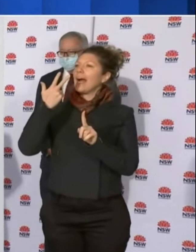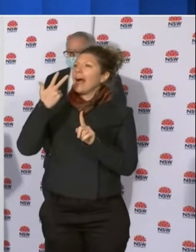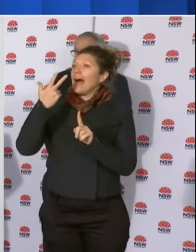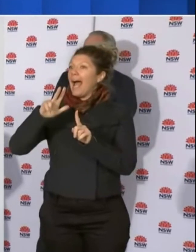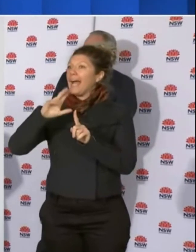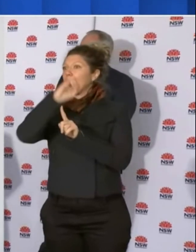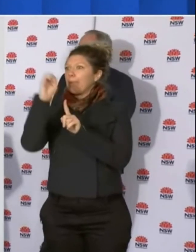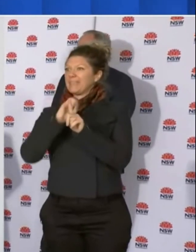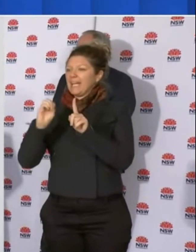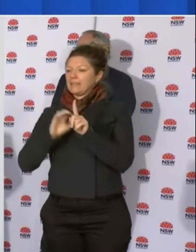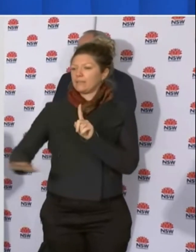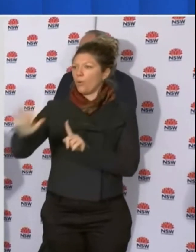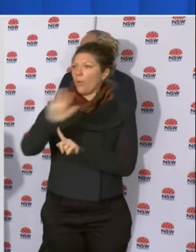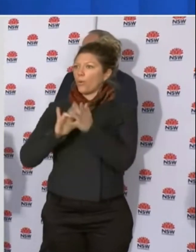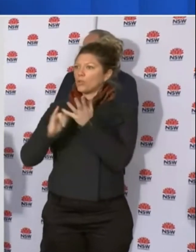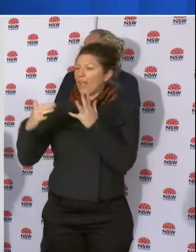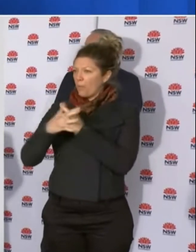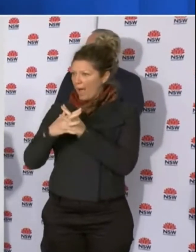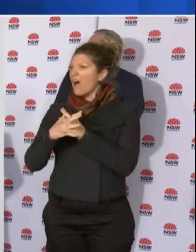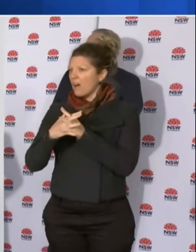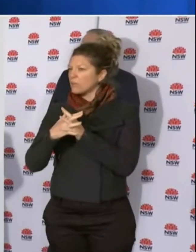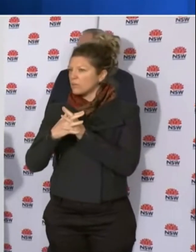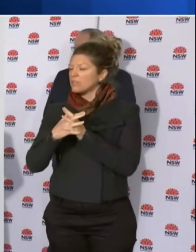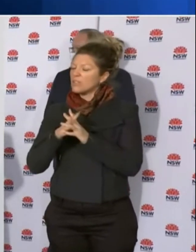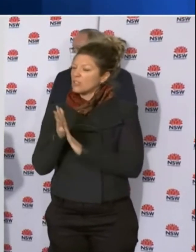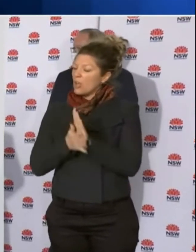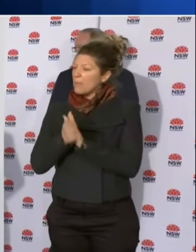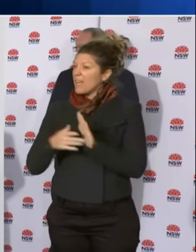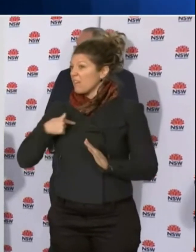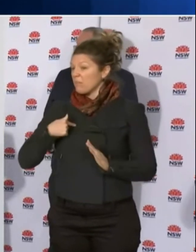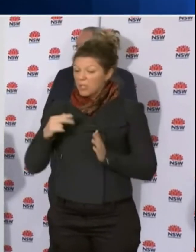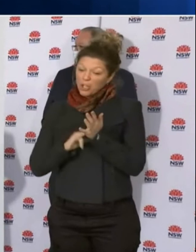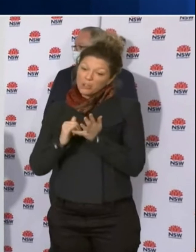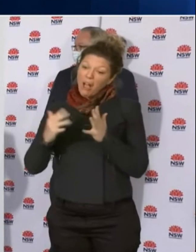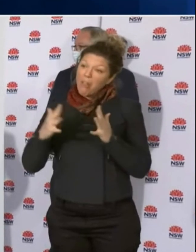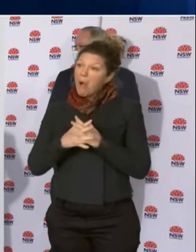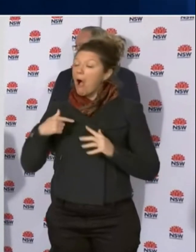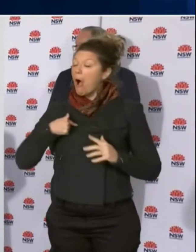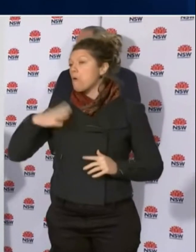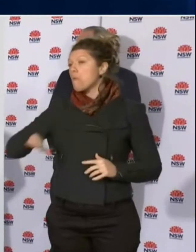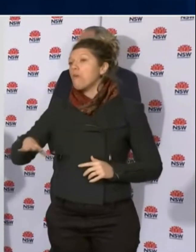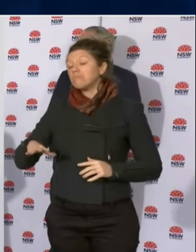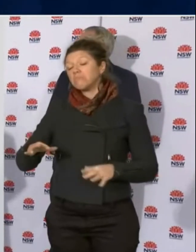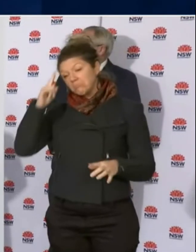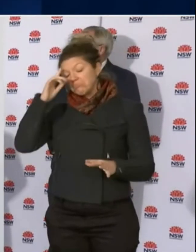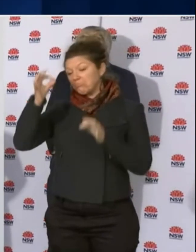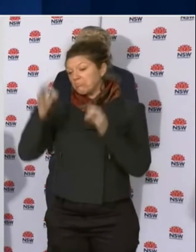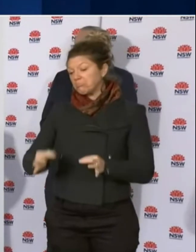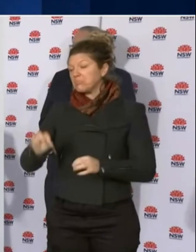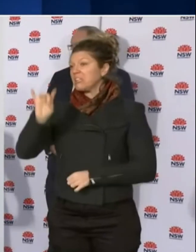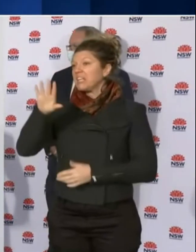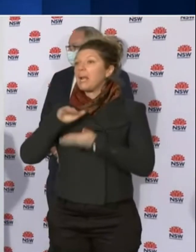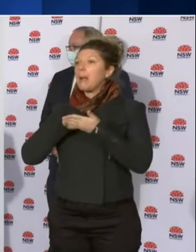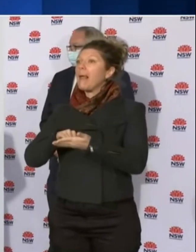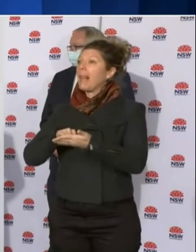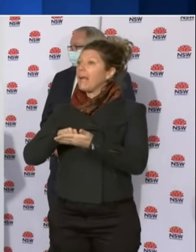of New South Wales. As the leader of the New South Wales government, I was willing to put a target on the number of jabs we wanted before we could have